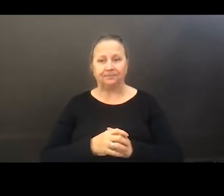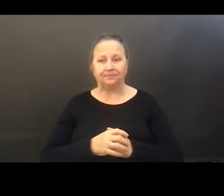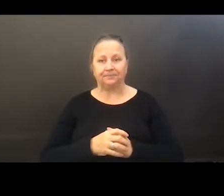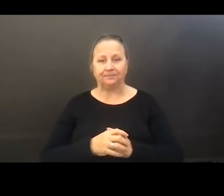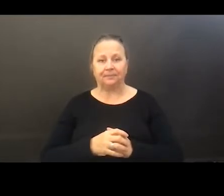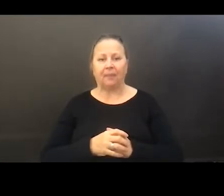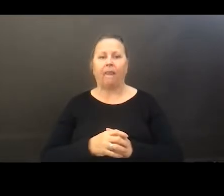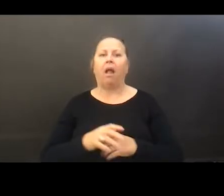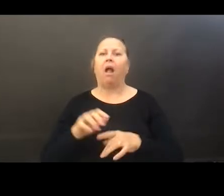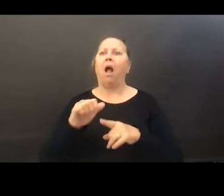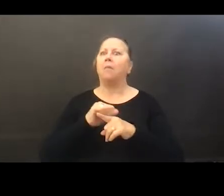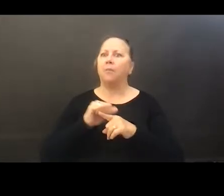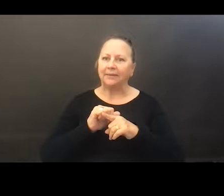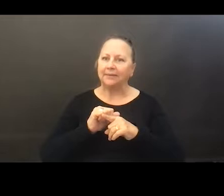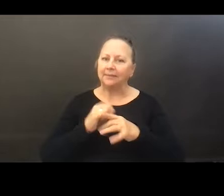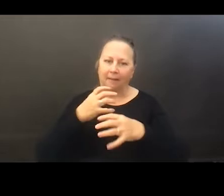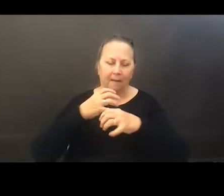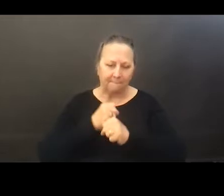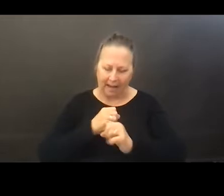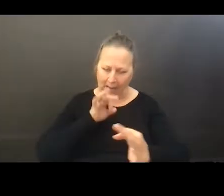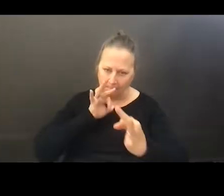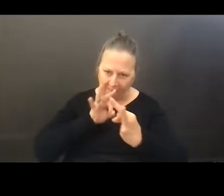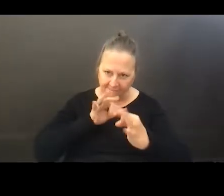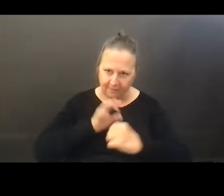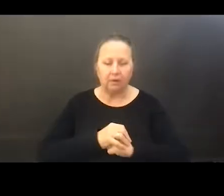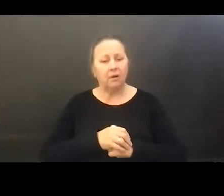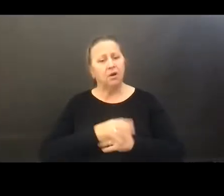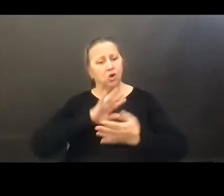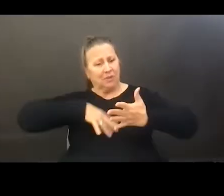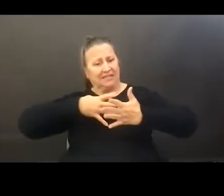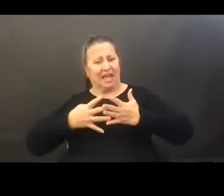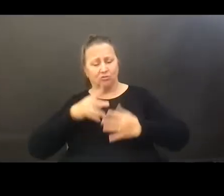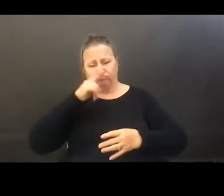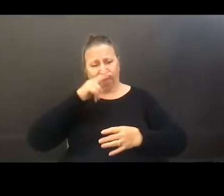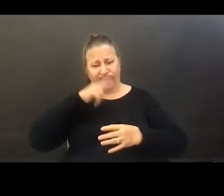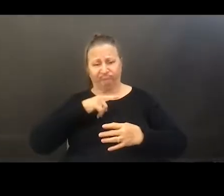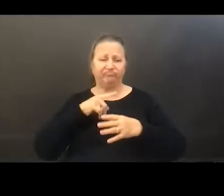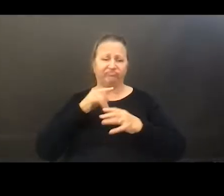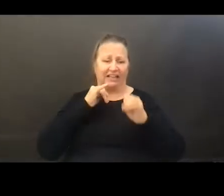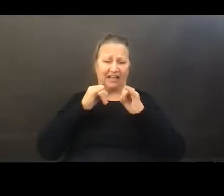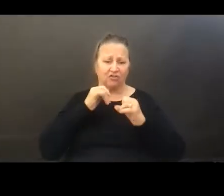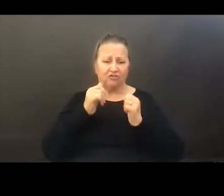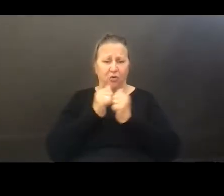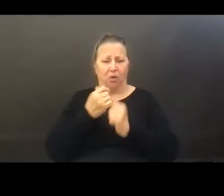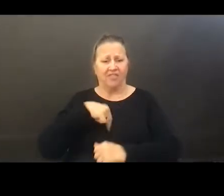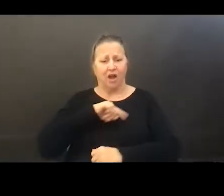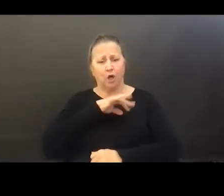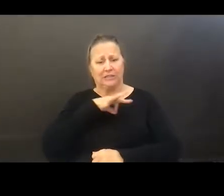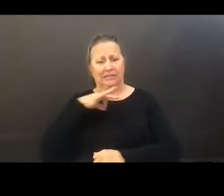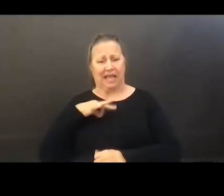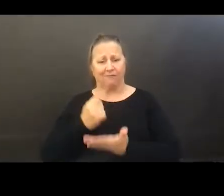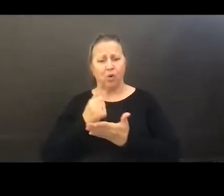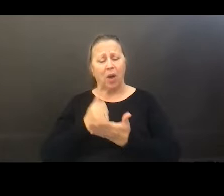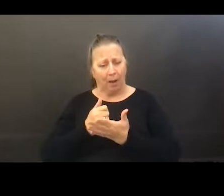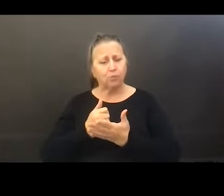And practice makes perfect. You can schedule a mock interview with any of our staff members. We'll help you go over those interview